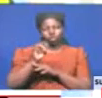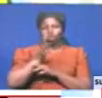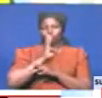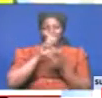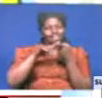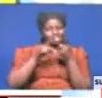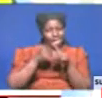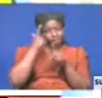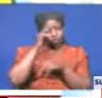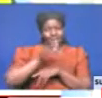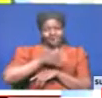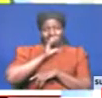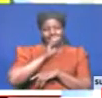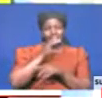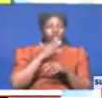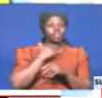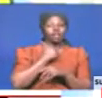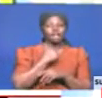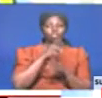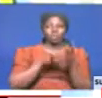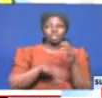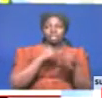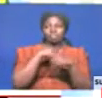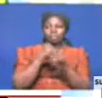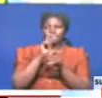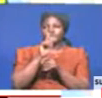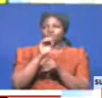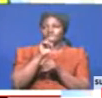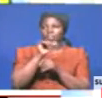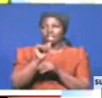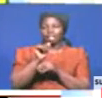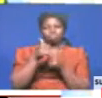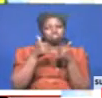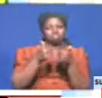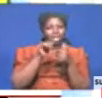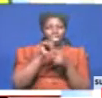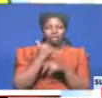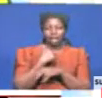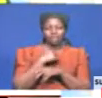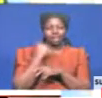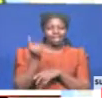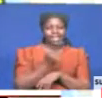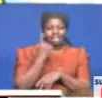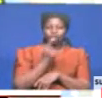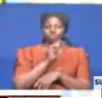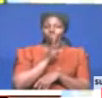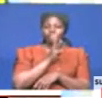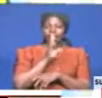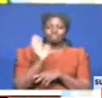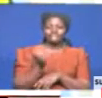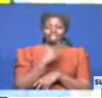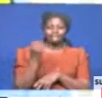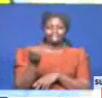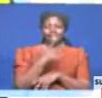have what makes Konza very unique is we have irrigation water, and irrigation water is water that is